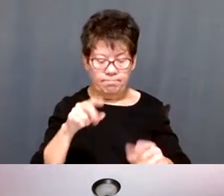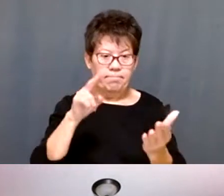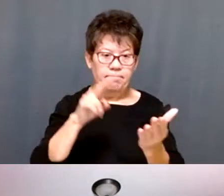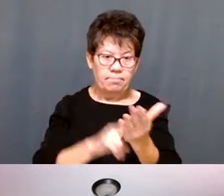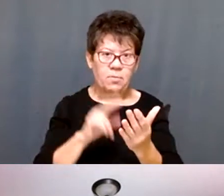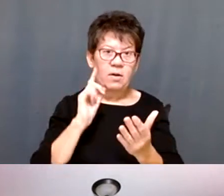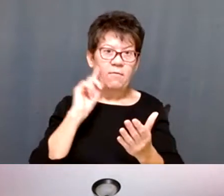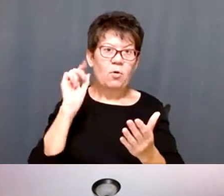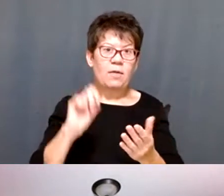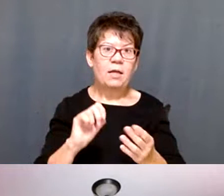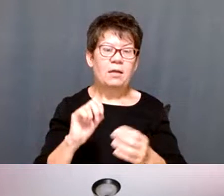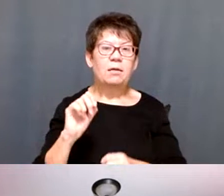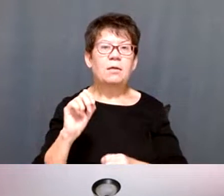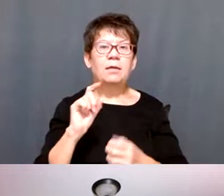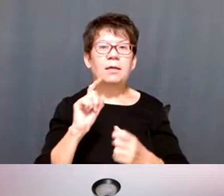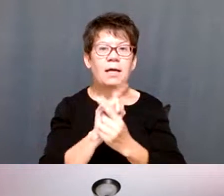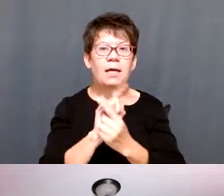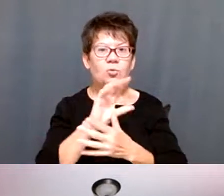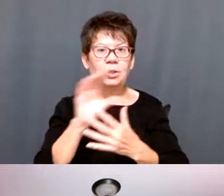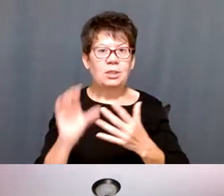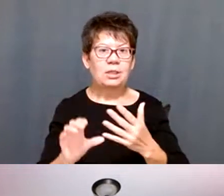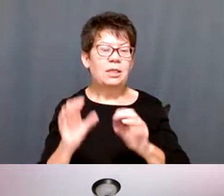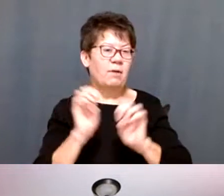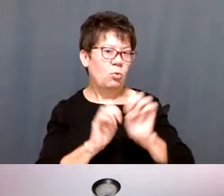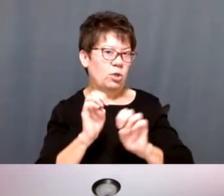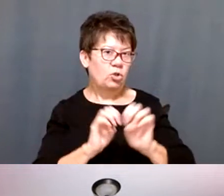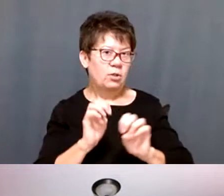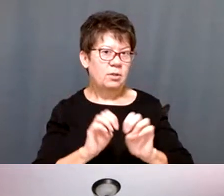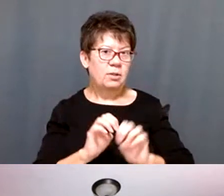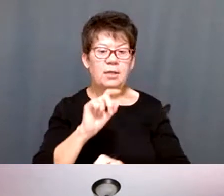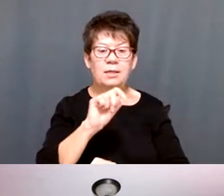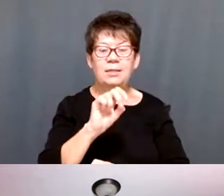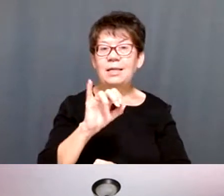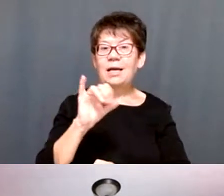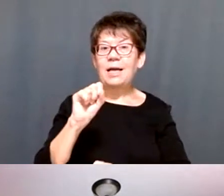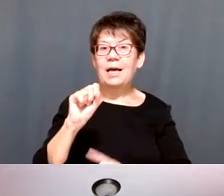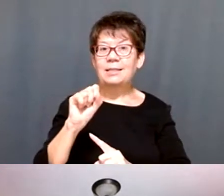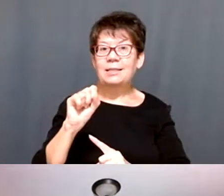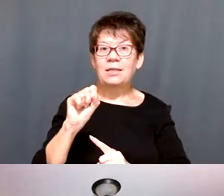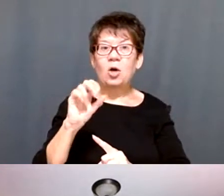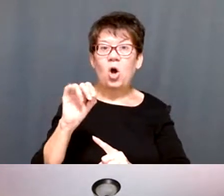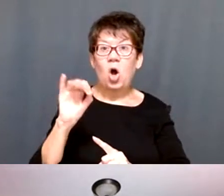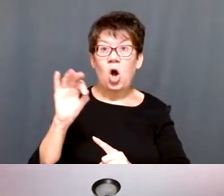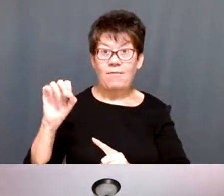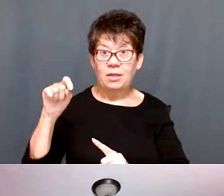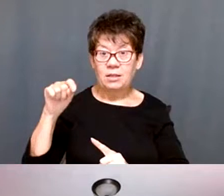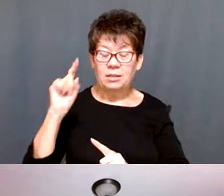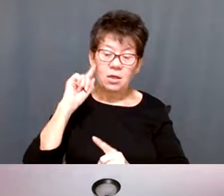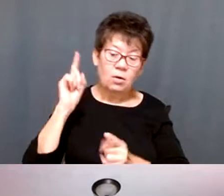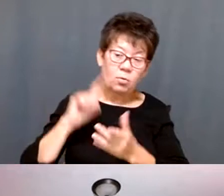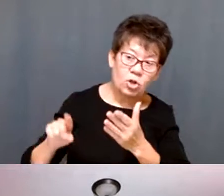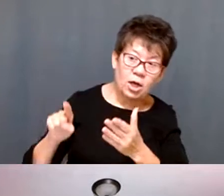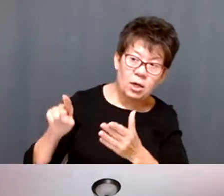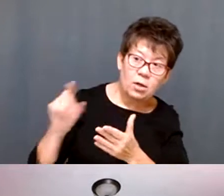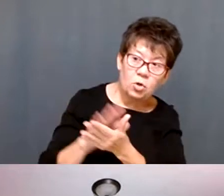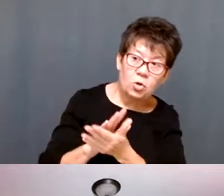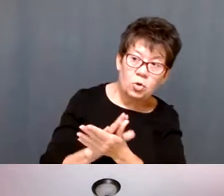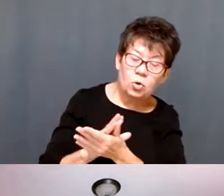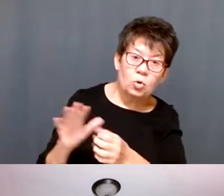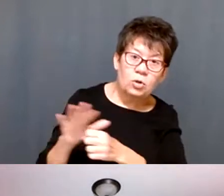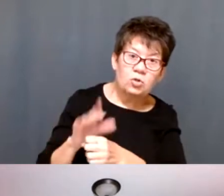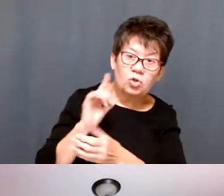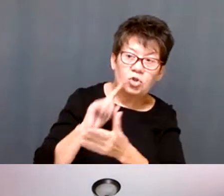know that they need to conduct that evaluation, and the TEIS point of entry office will be checking in with the school district weekly on the